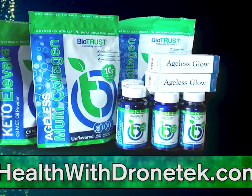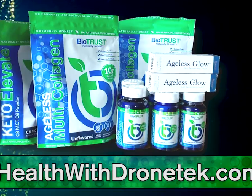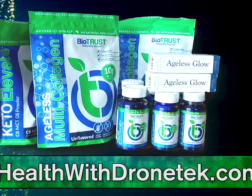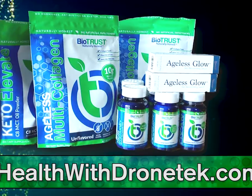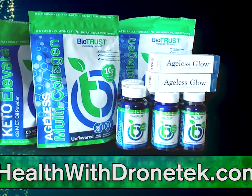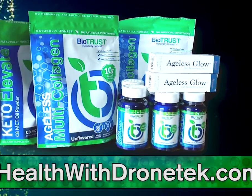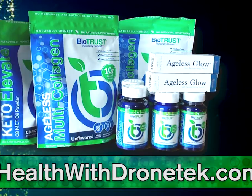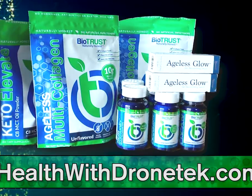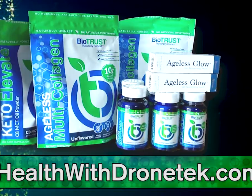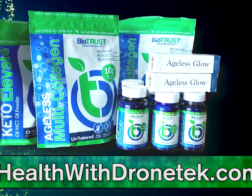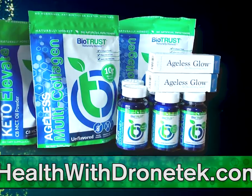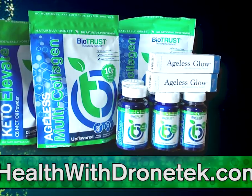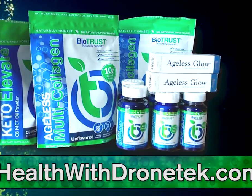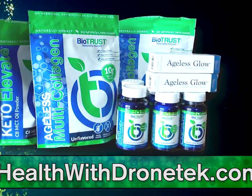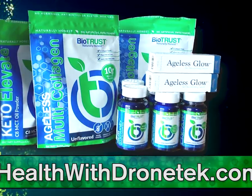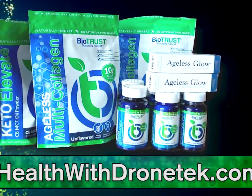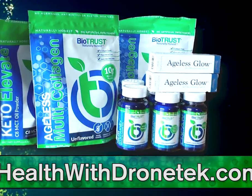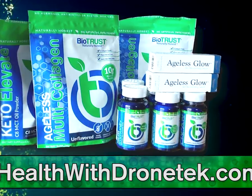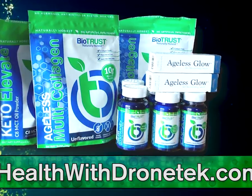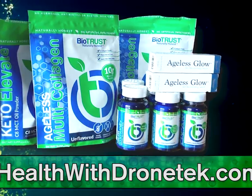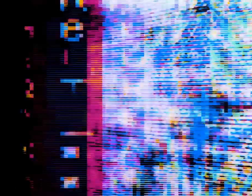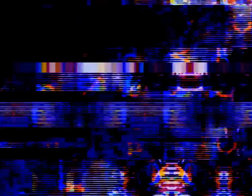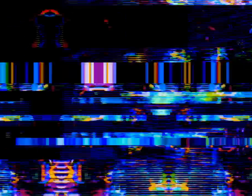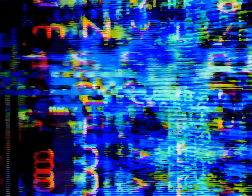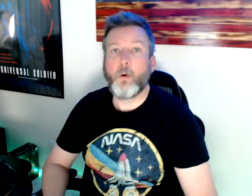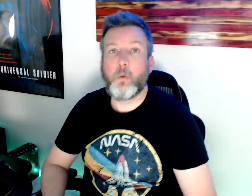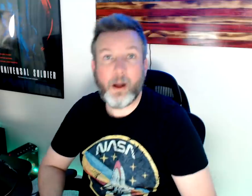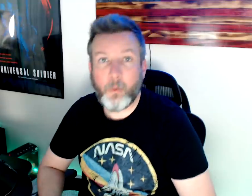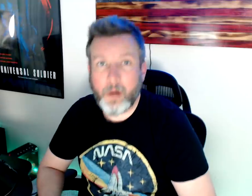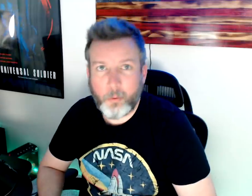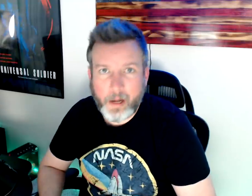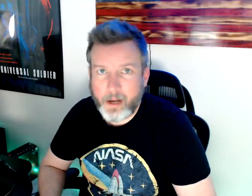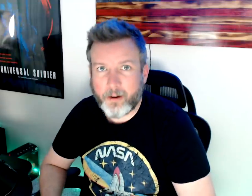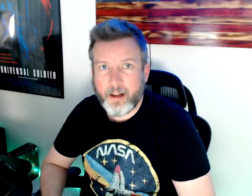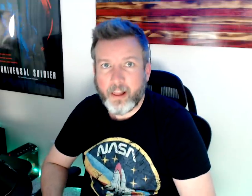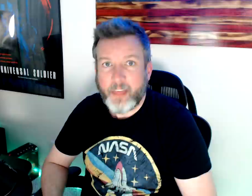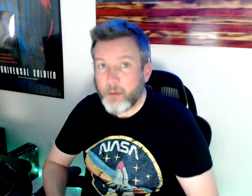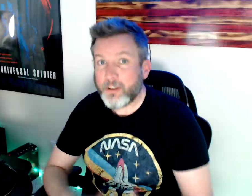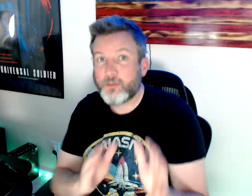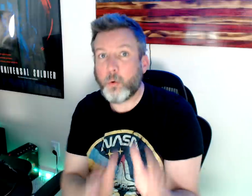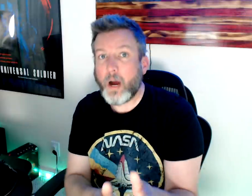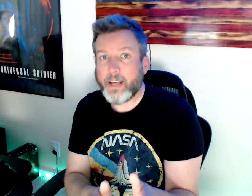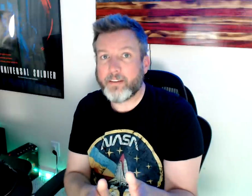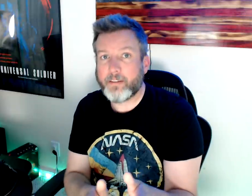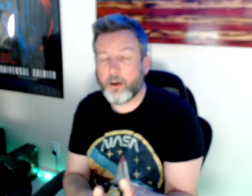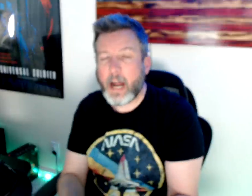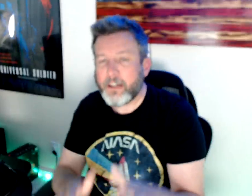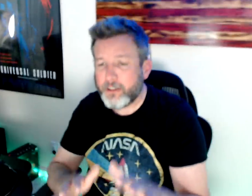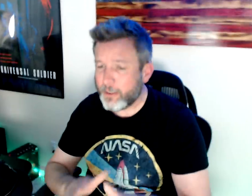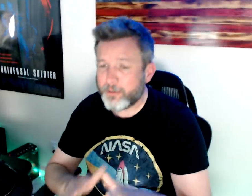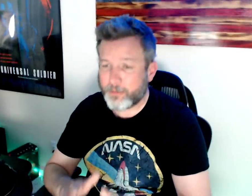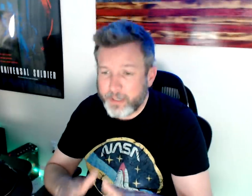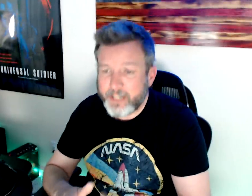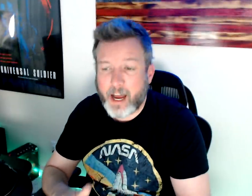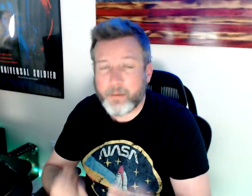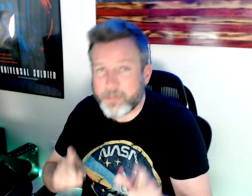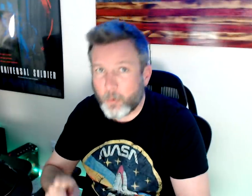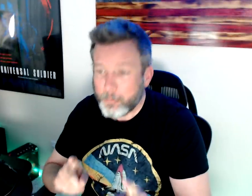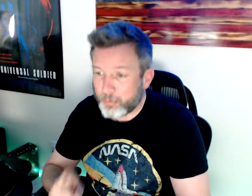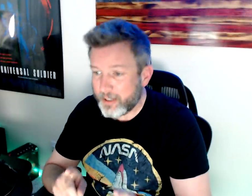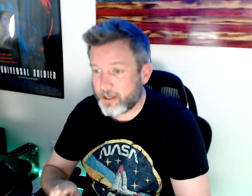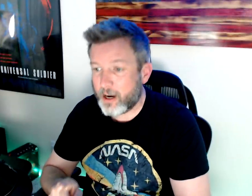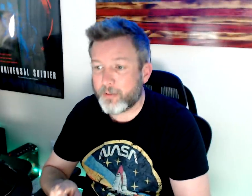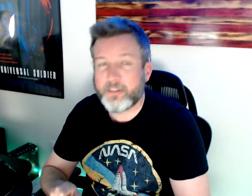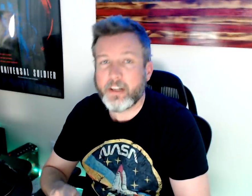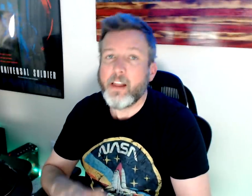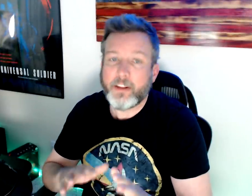www.healthwithdronetek.com or by clicking the link in the description or pinned comment. Well, well, well. That was twice, or actually it was three times in